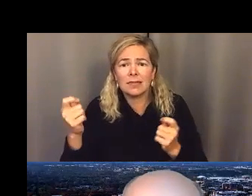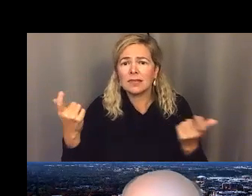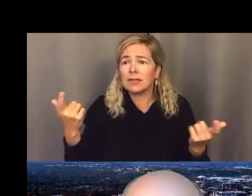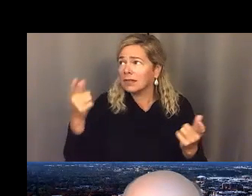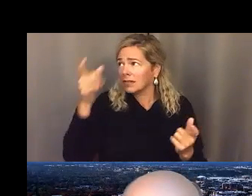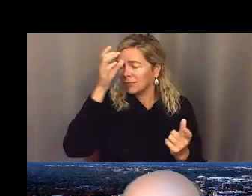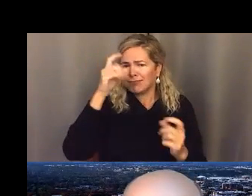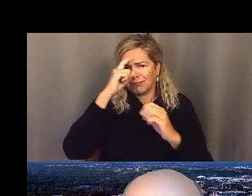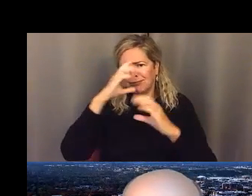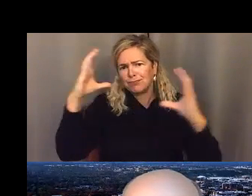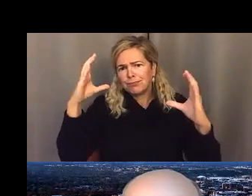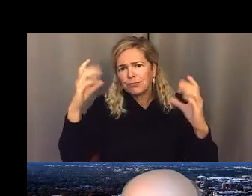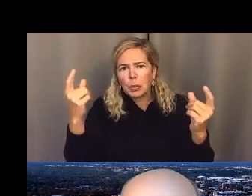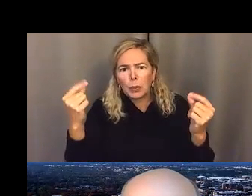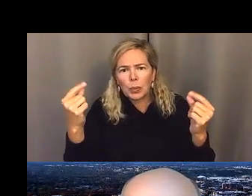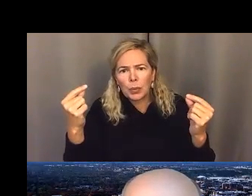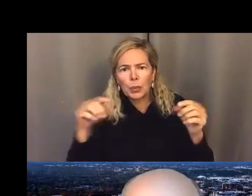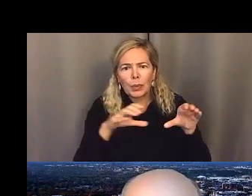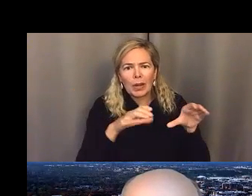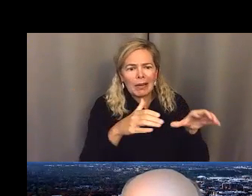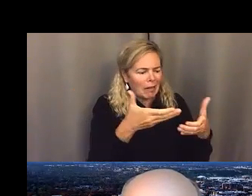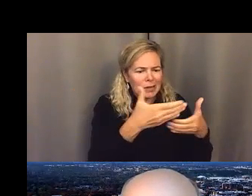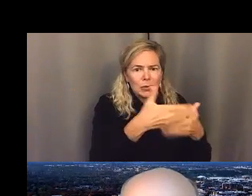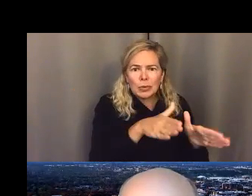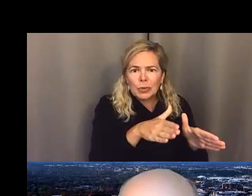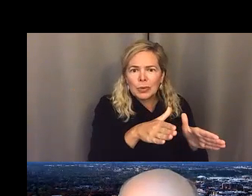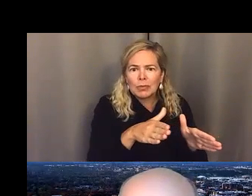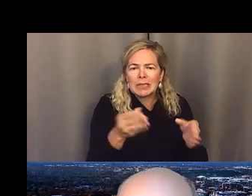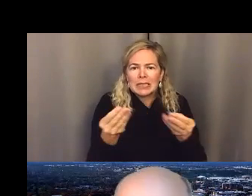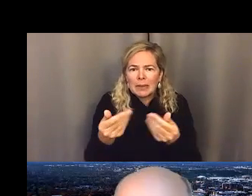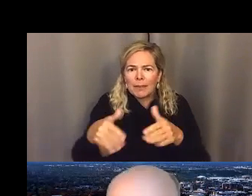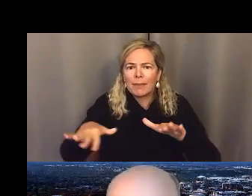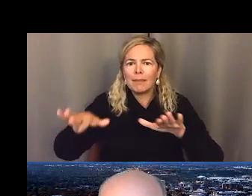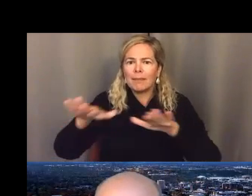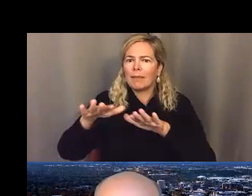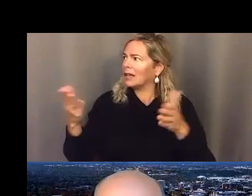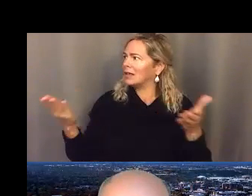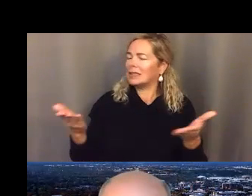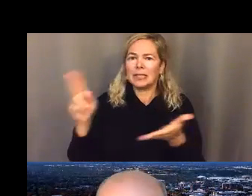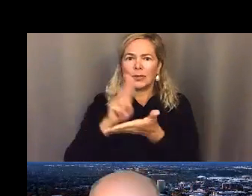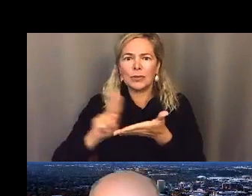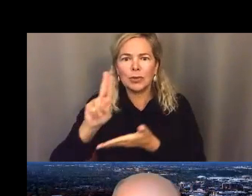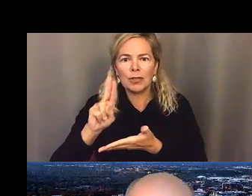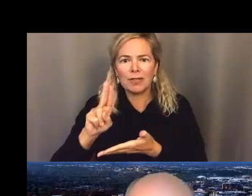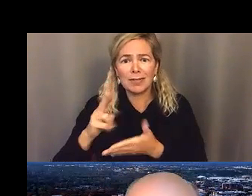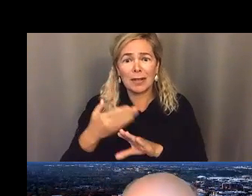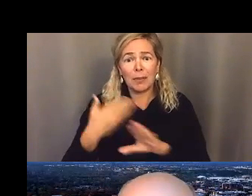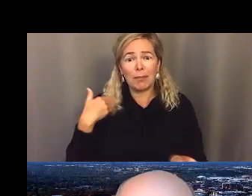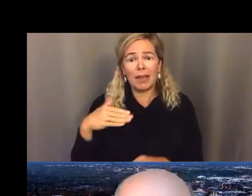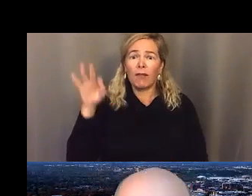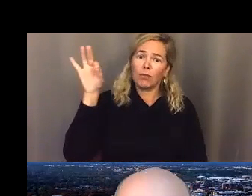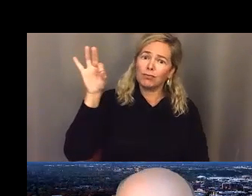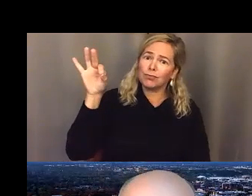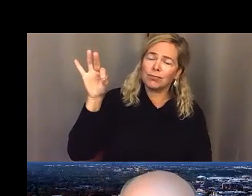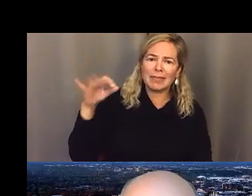use of classrooms and other spaces that we're not using for formal teaching environments